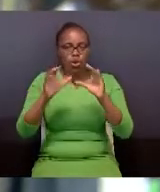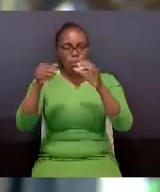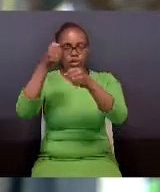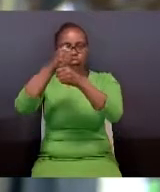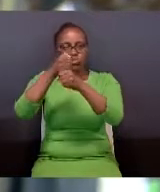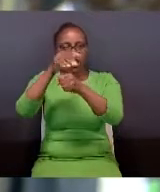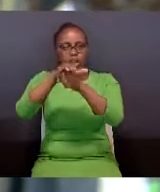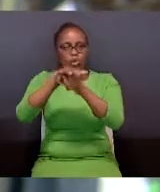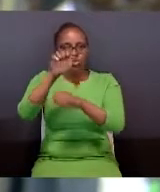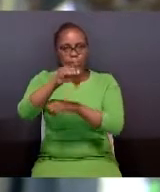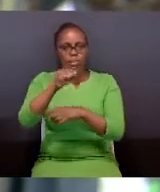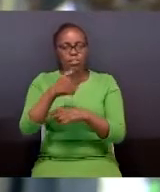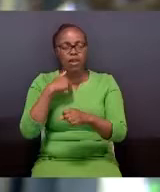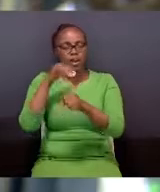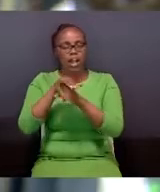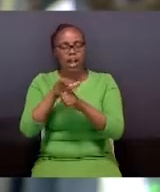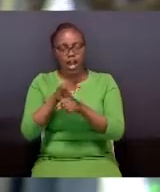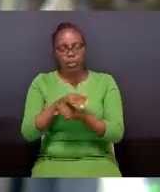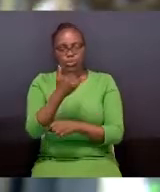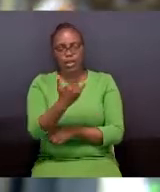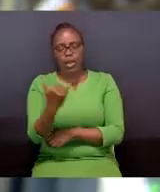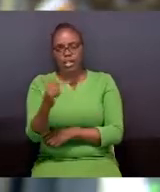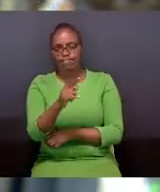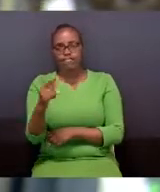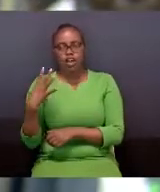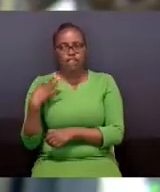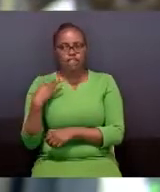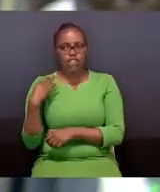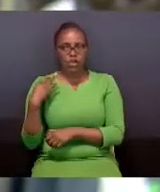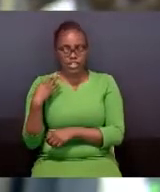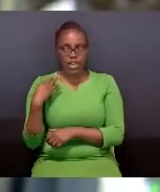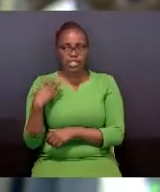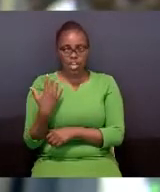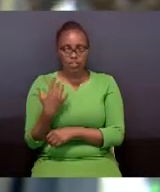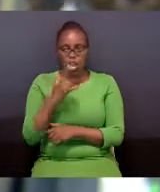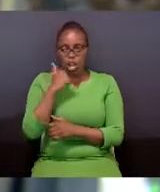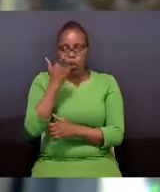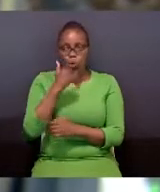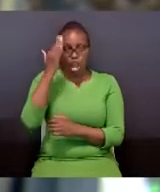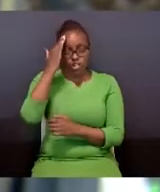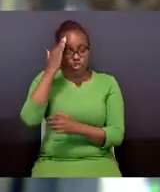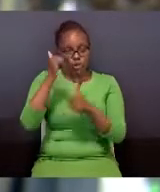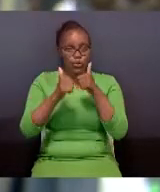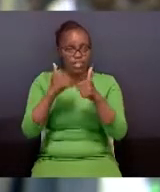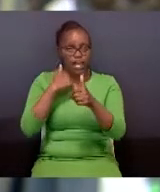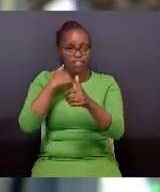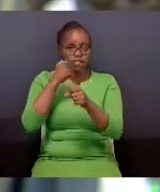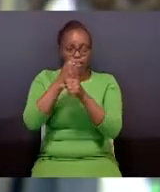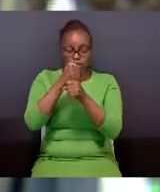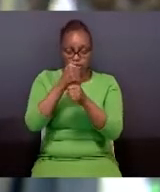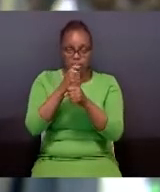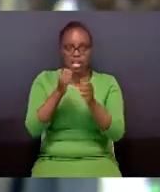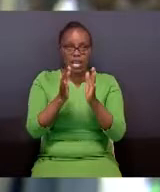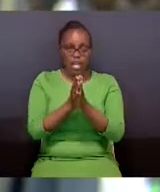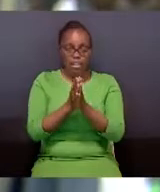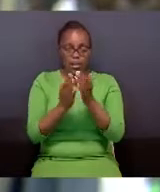lot. We have many young volunteers in Rwanda that had no the kind of experience that they would define, and